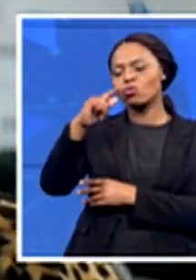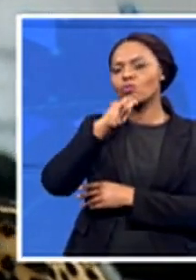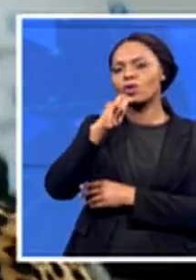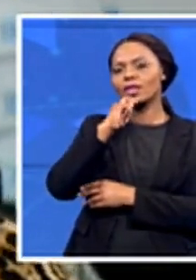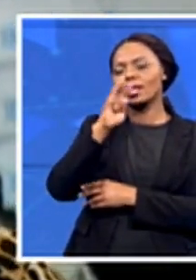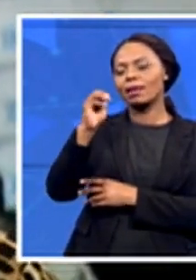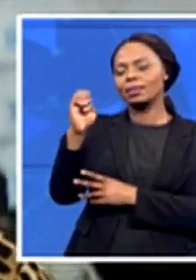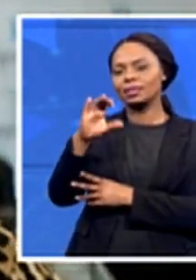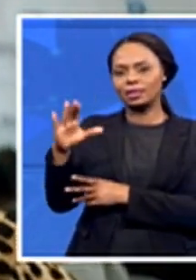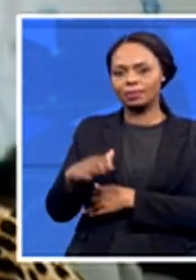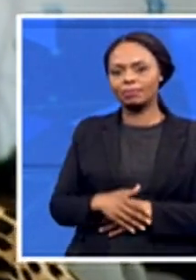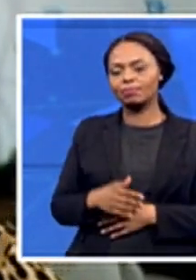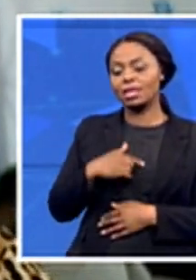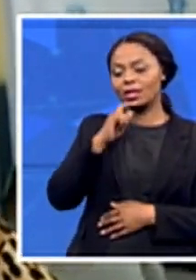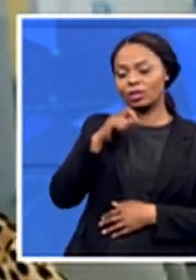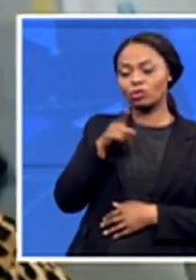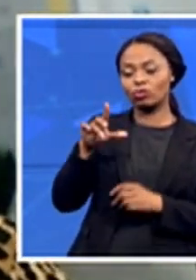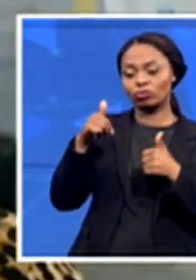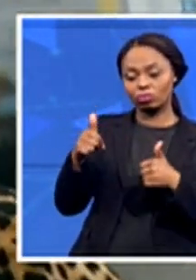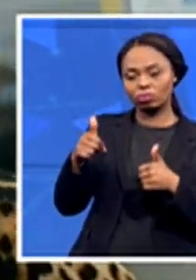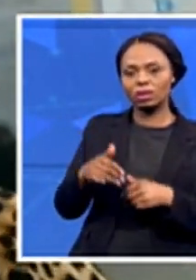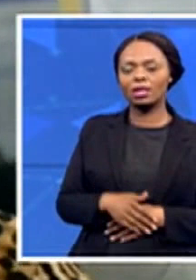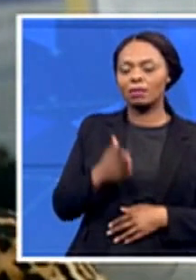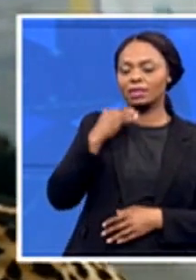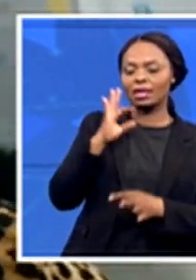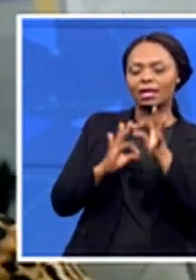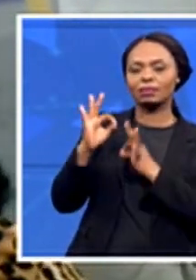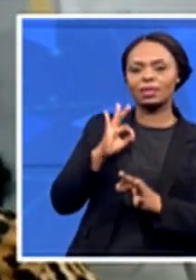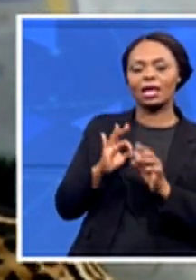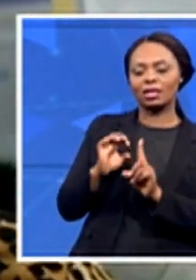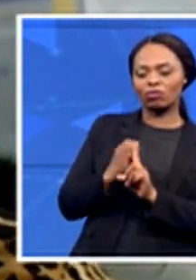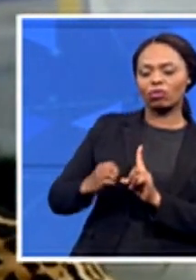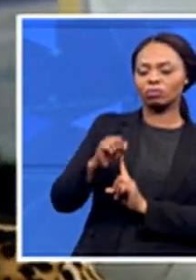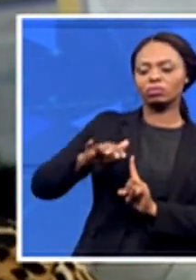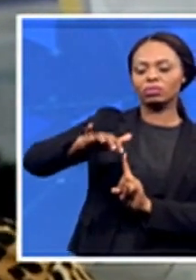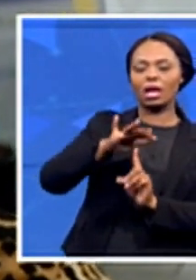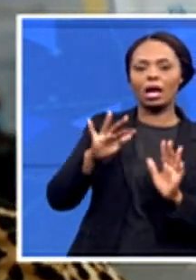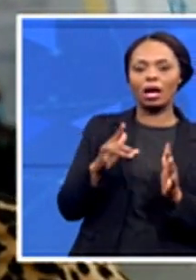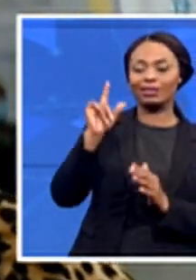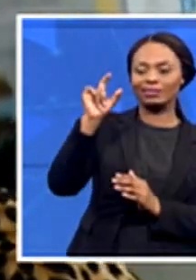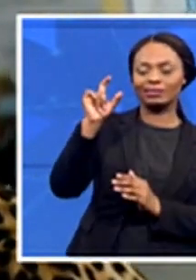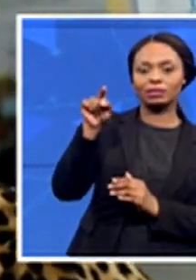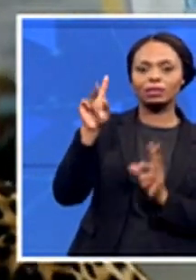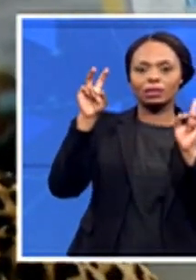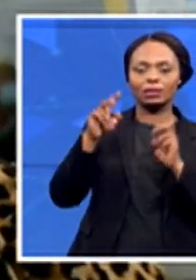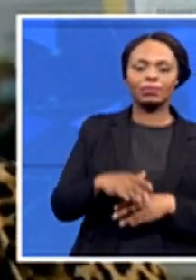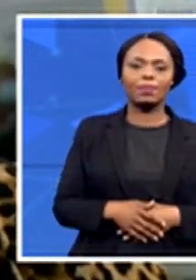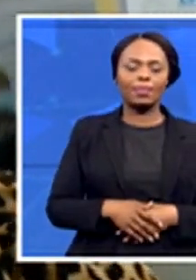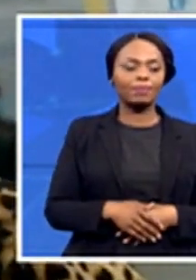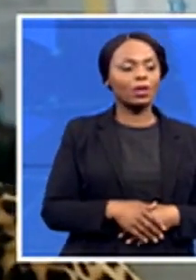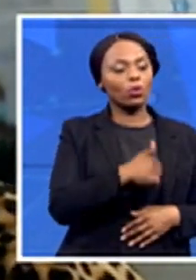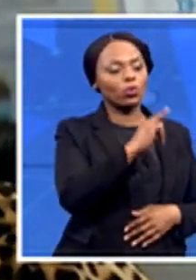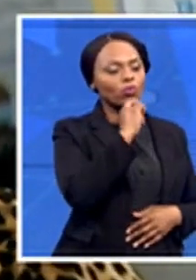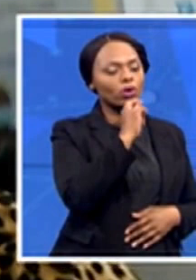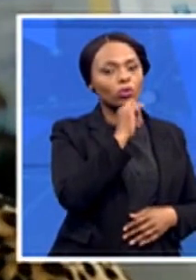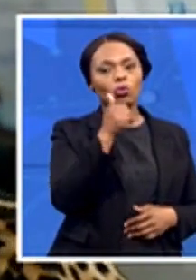today. Good morning to you and the viewers at home. We are very excited to see the turnout.